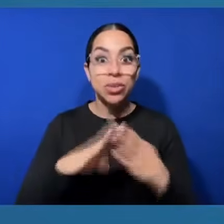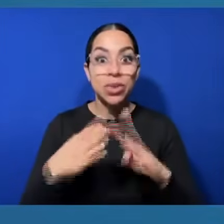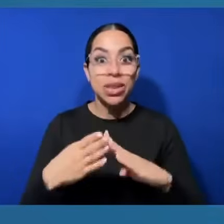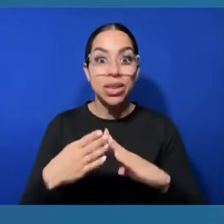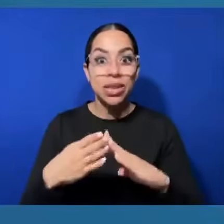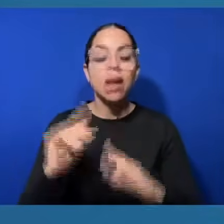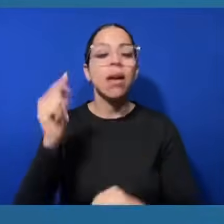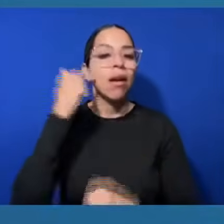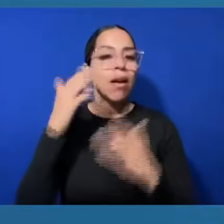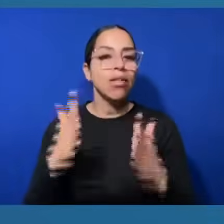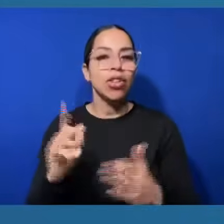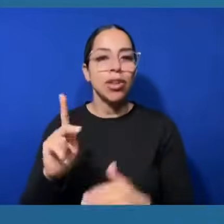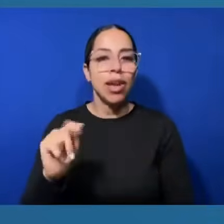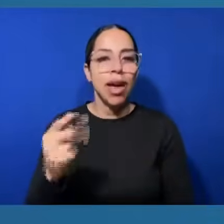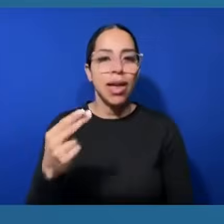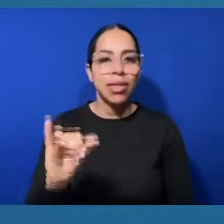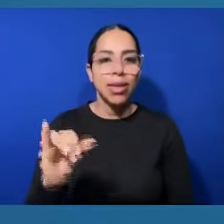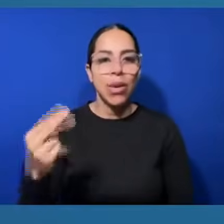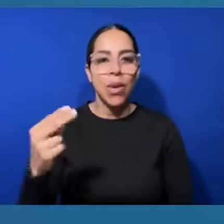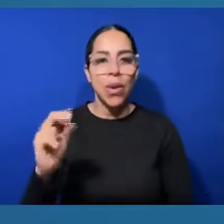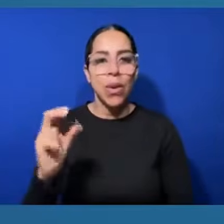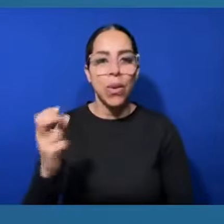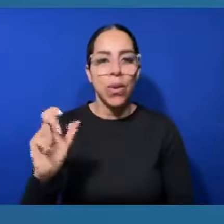Kathy Hochul.